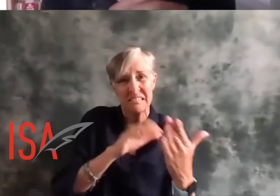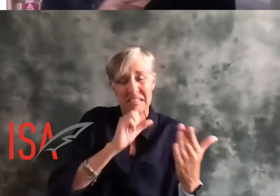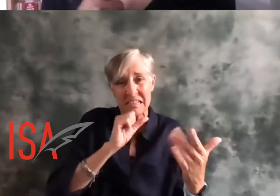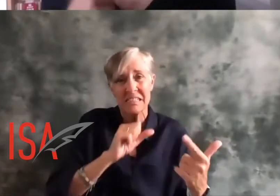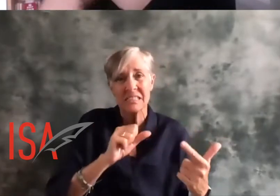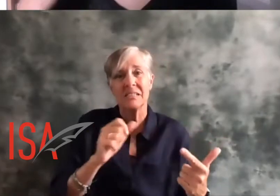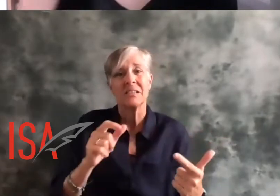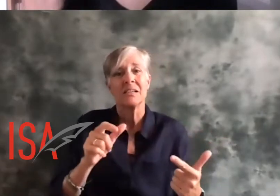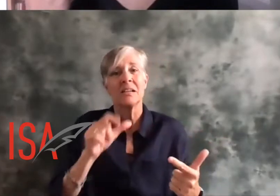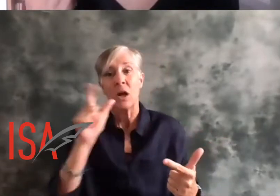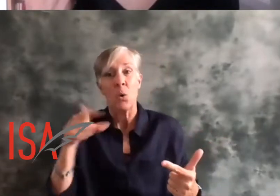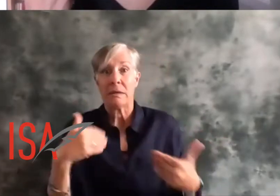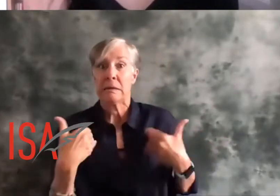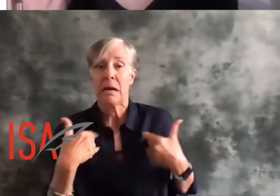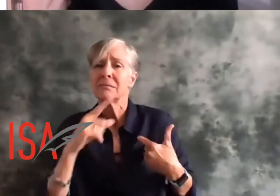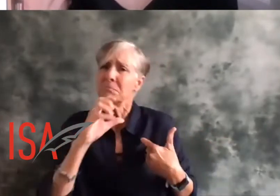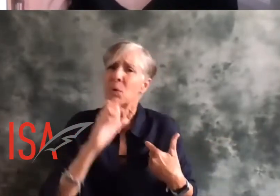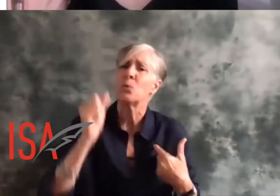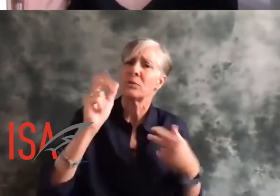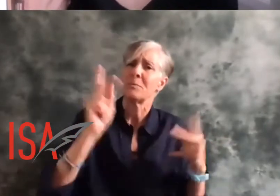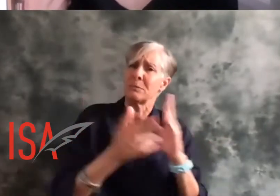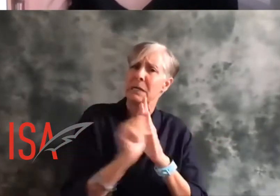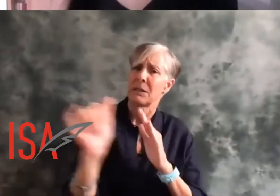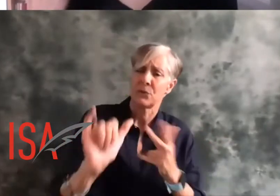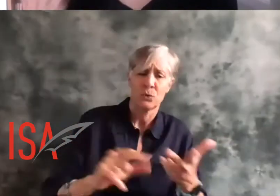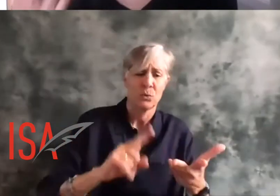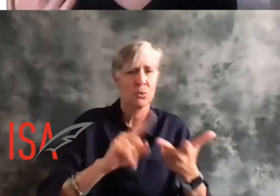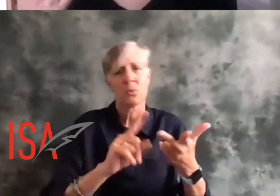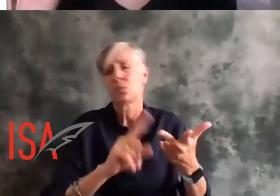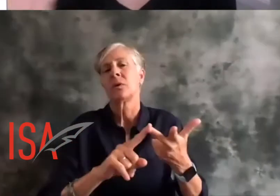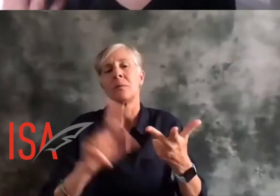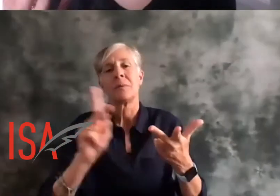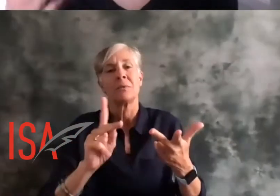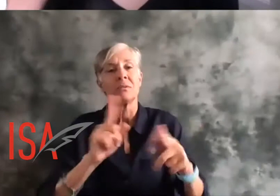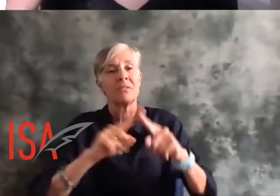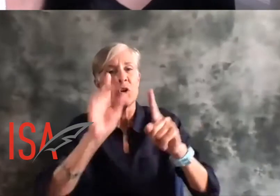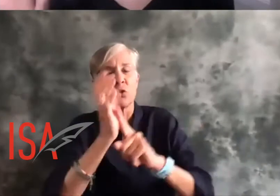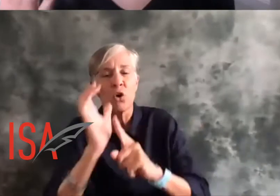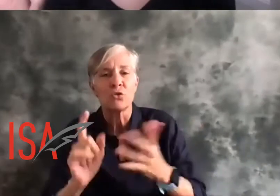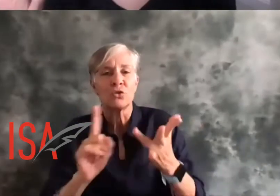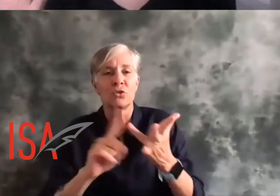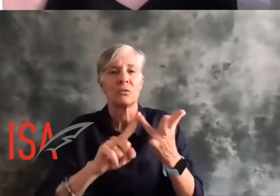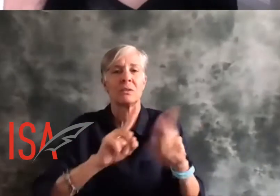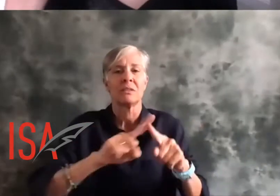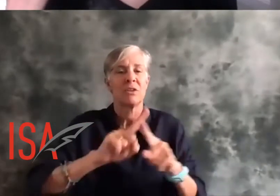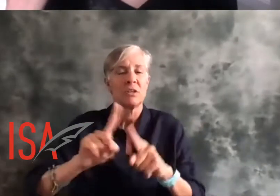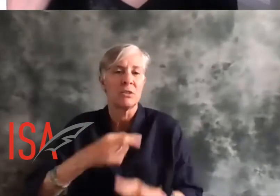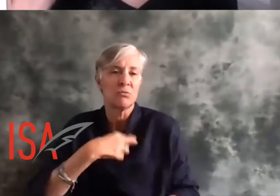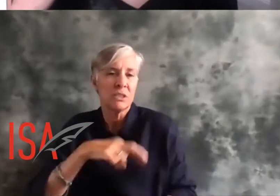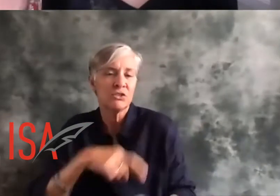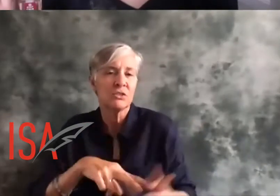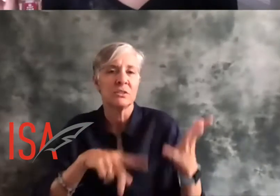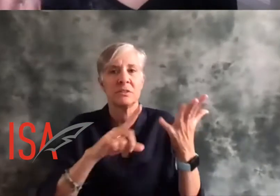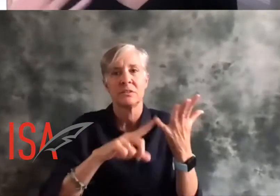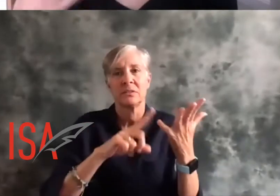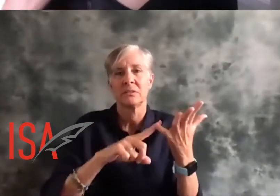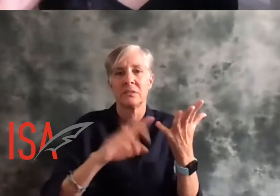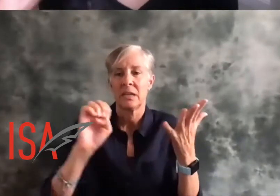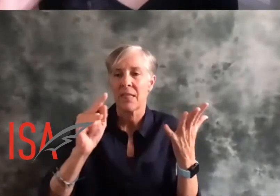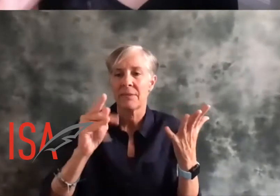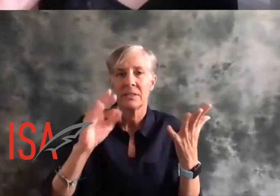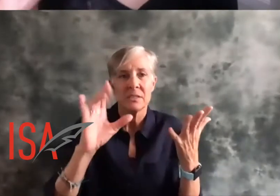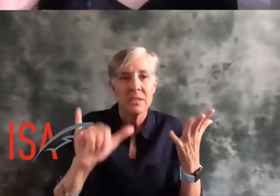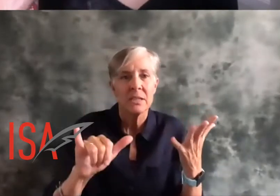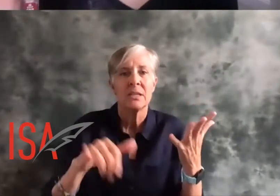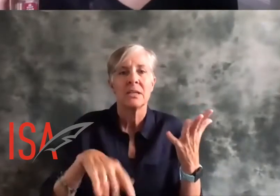young demographic. We're talking about people of different cultures, different religions, different ethnic